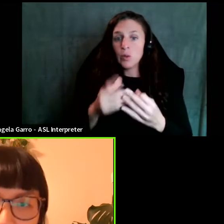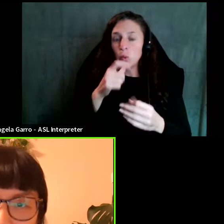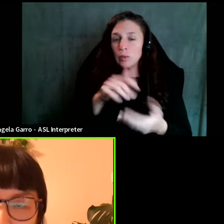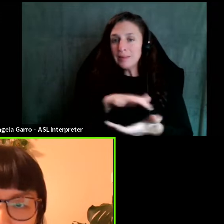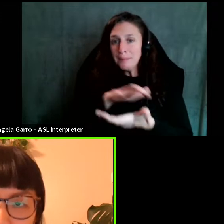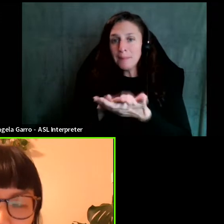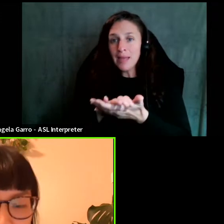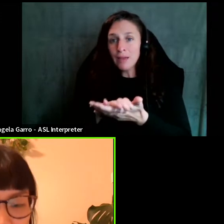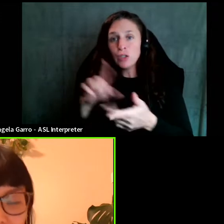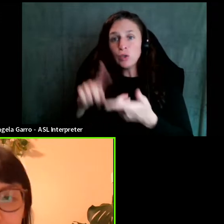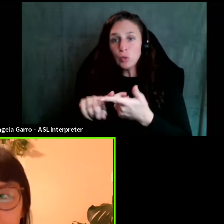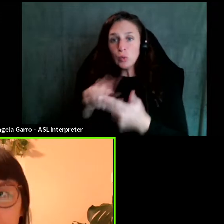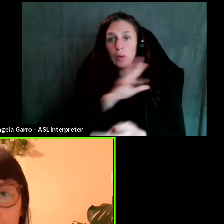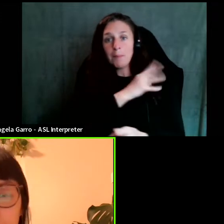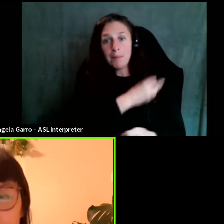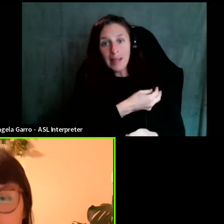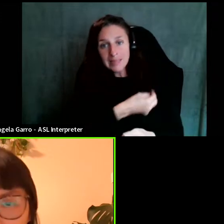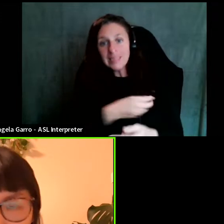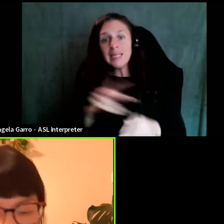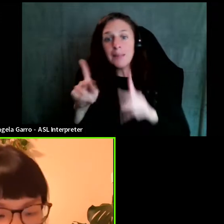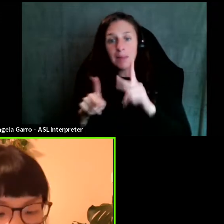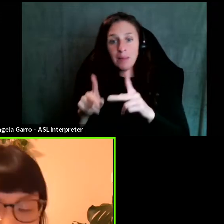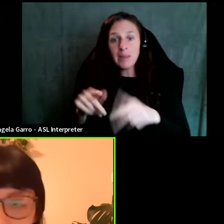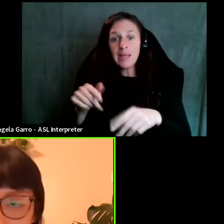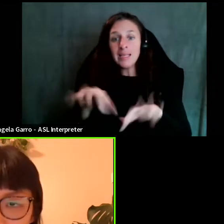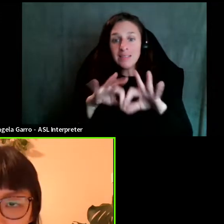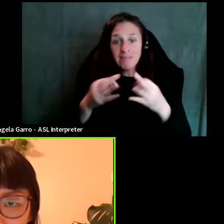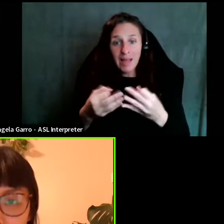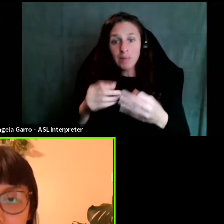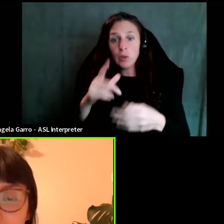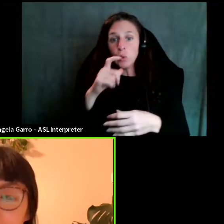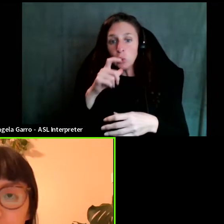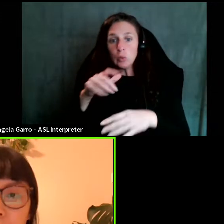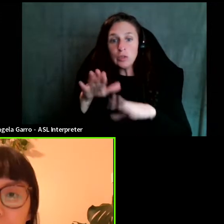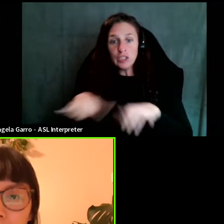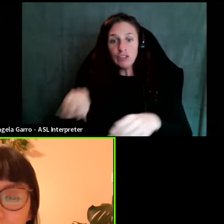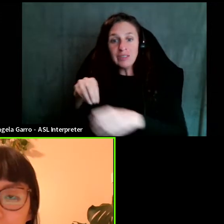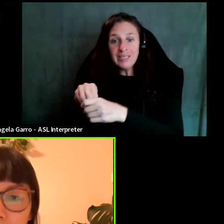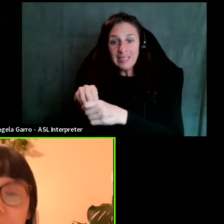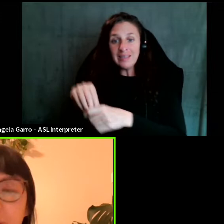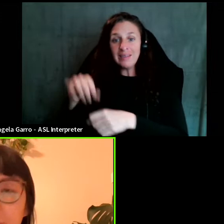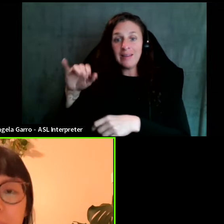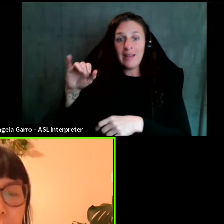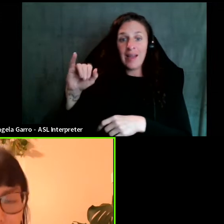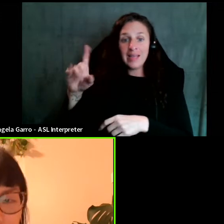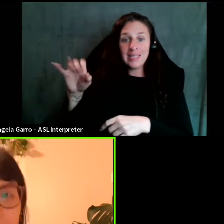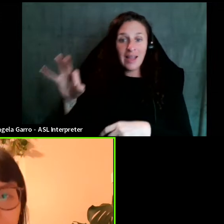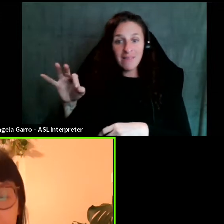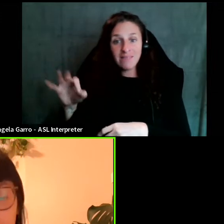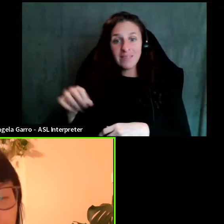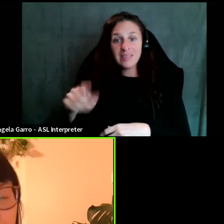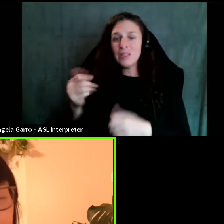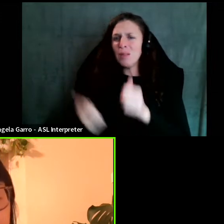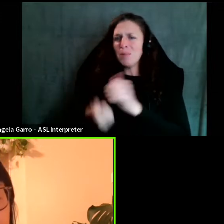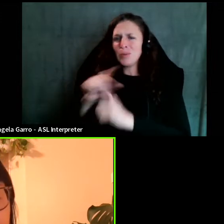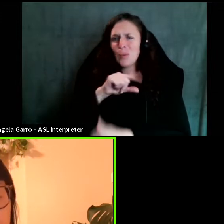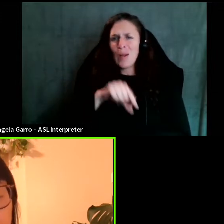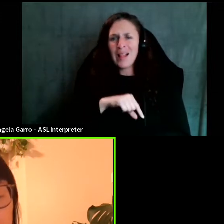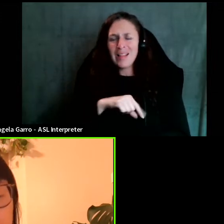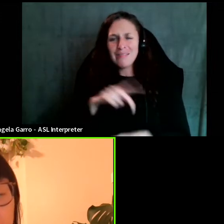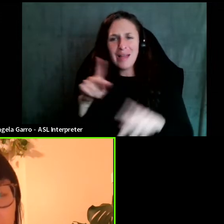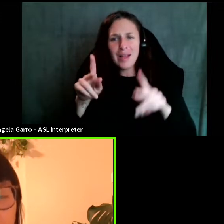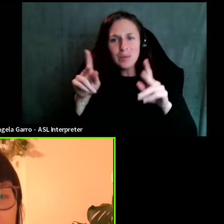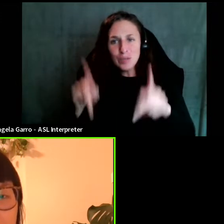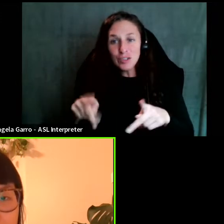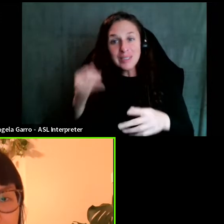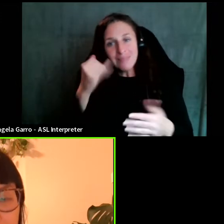to Palestinian people. He has family whose children are in the IDF. He's the most qualified person, if there is one, to have an opinion on this. And I